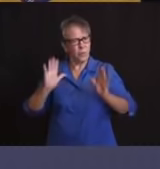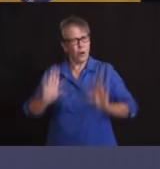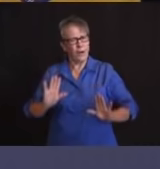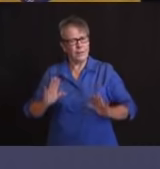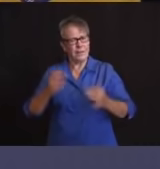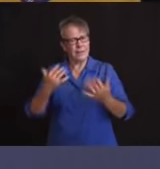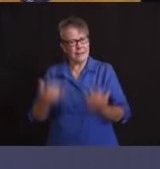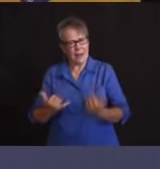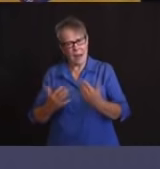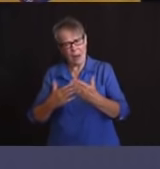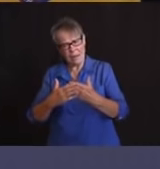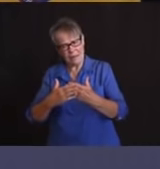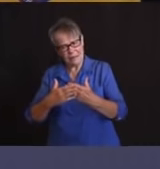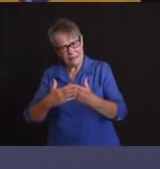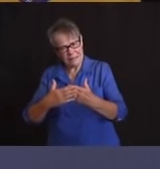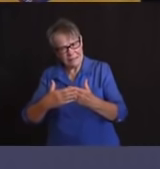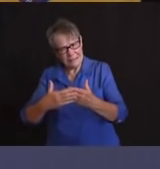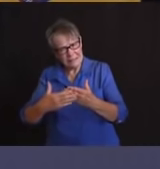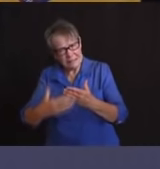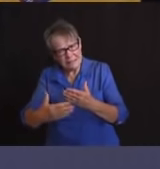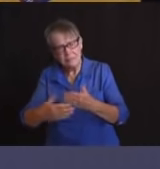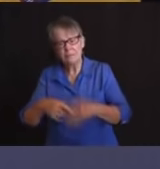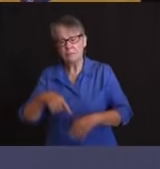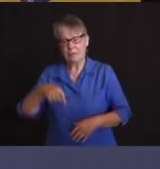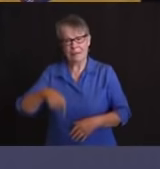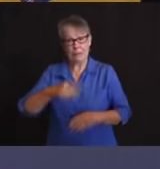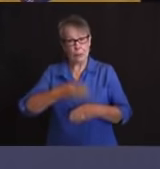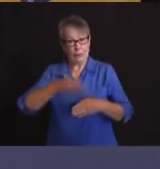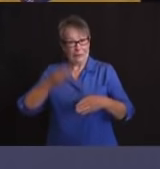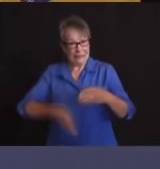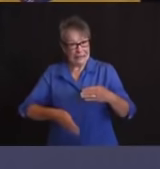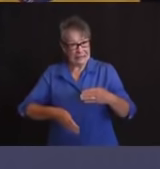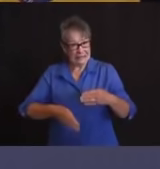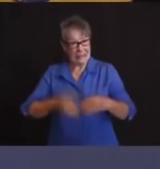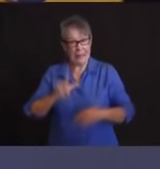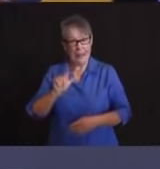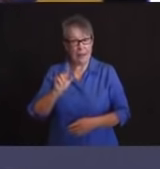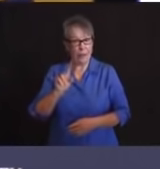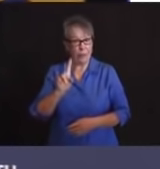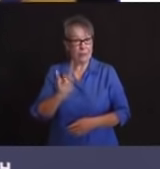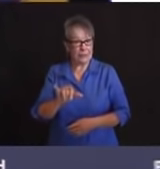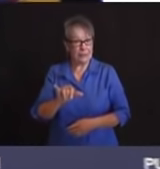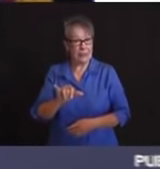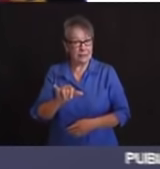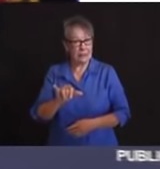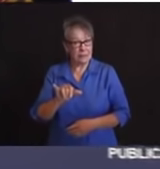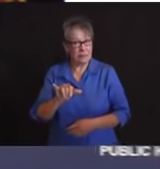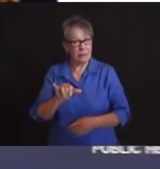overwhelmingly. Let's keep at it, folks. Thank you for everything you've done. We'll see you Friday. God bless.